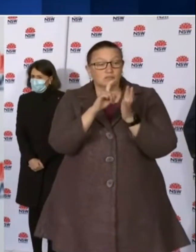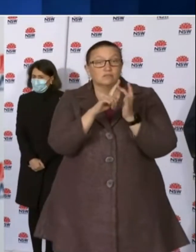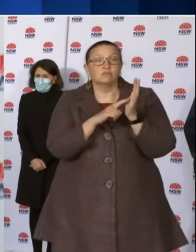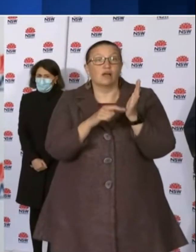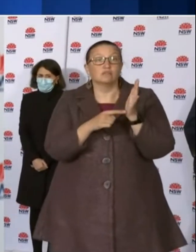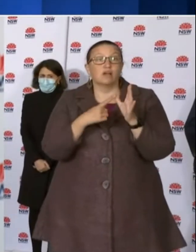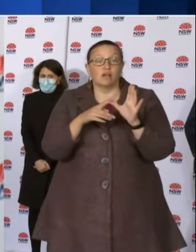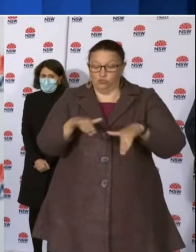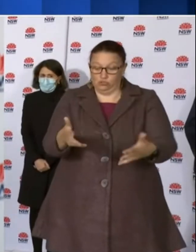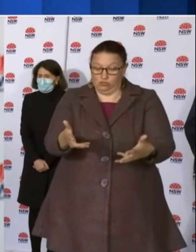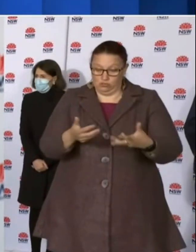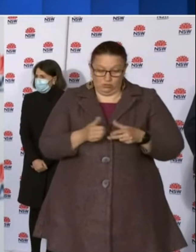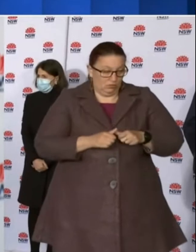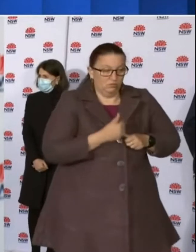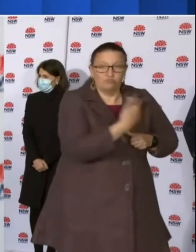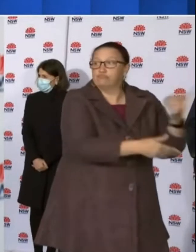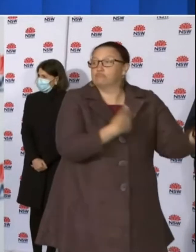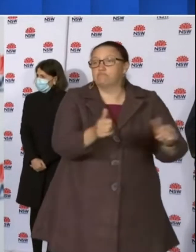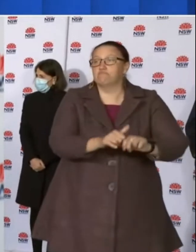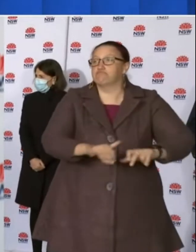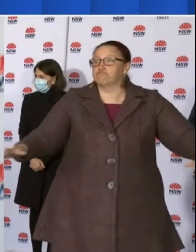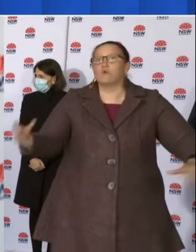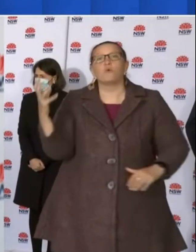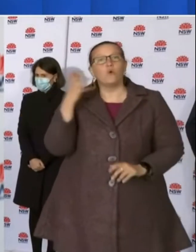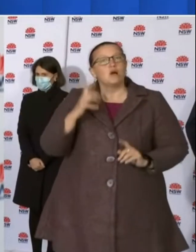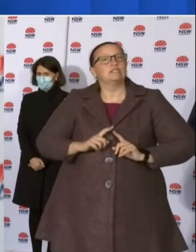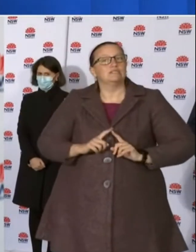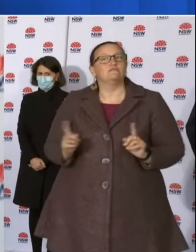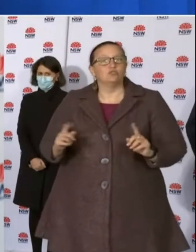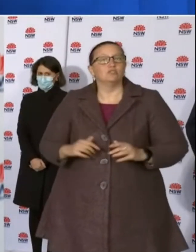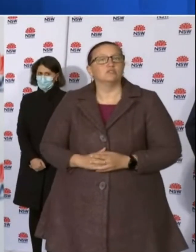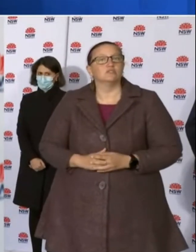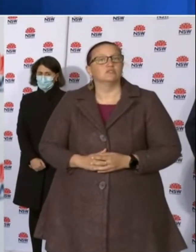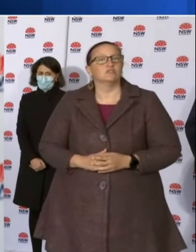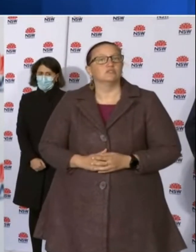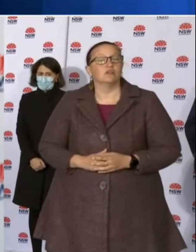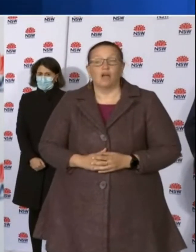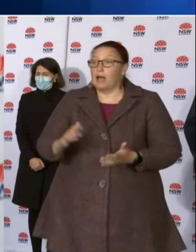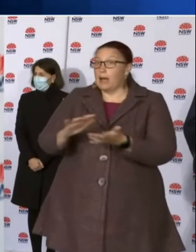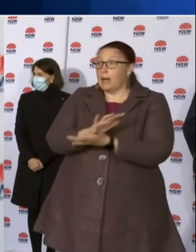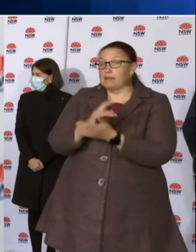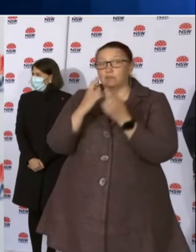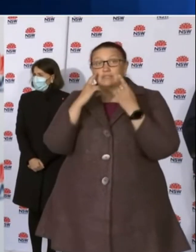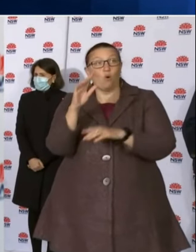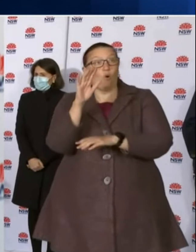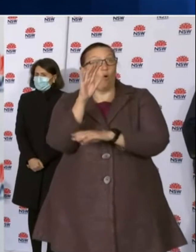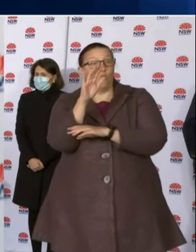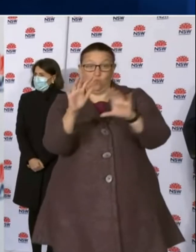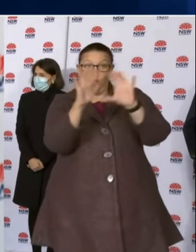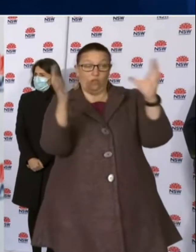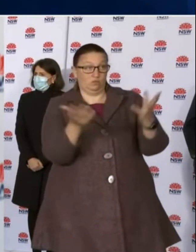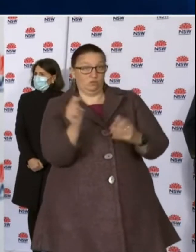our role of vaccinating children. It's pleasing to see in some countries overseas that we have vaccines that are licensed for